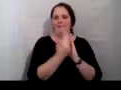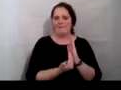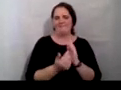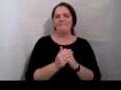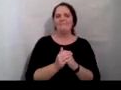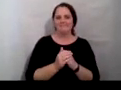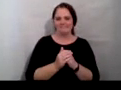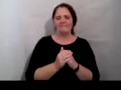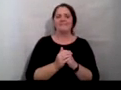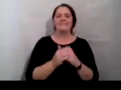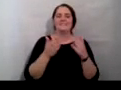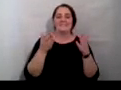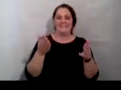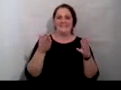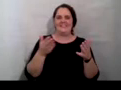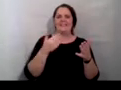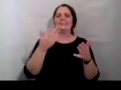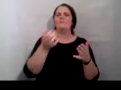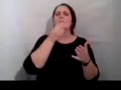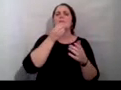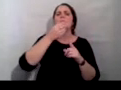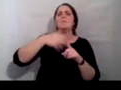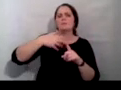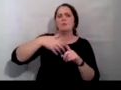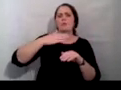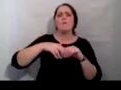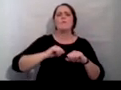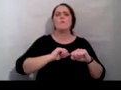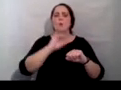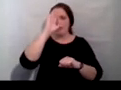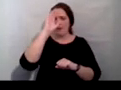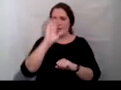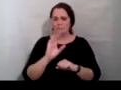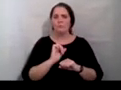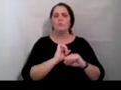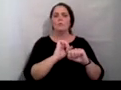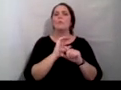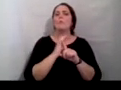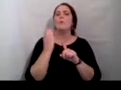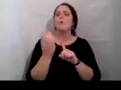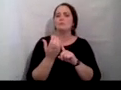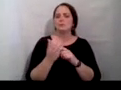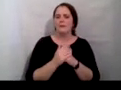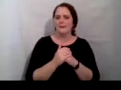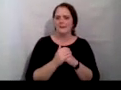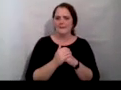Now, this is just giving you, situating the artist a little bit in terms of her country and